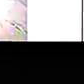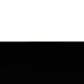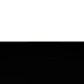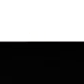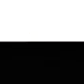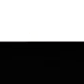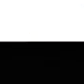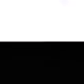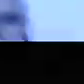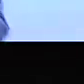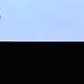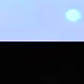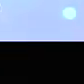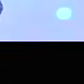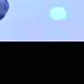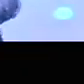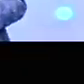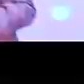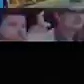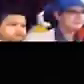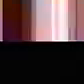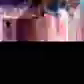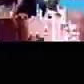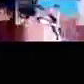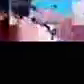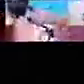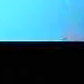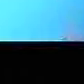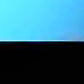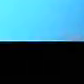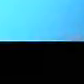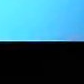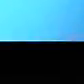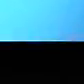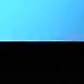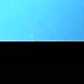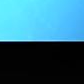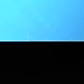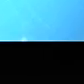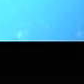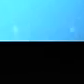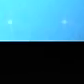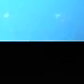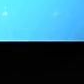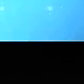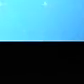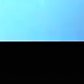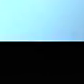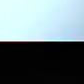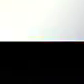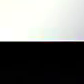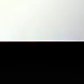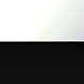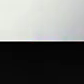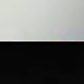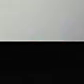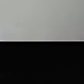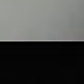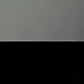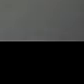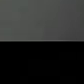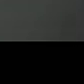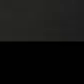India. This is GCK. It is the gospel to every creature.